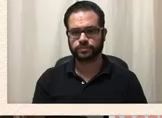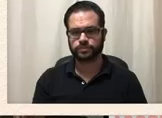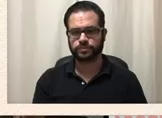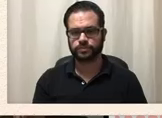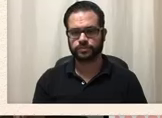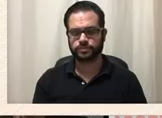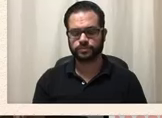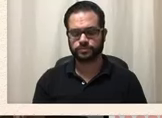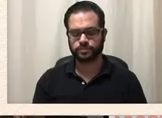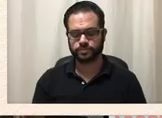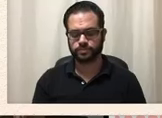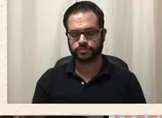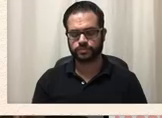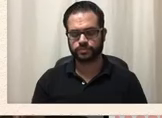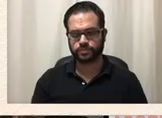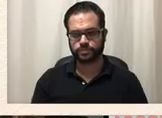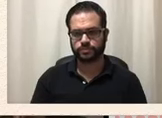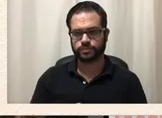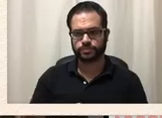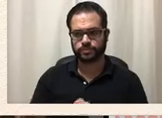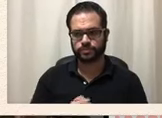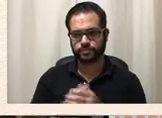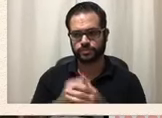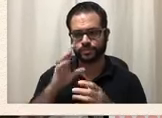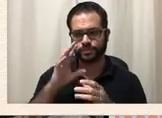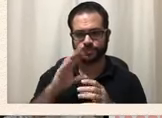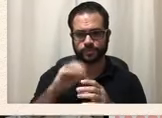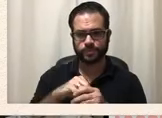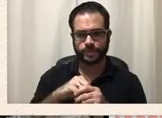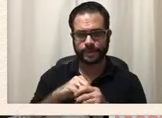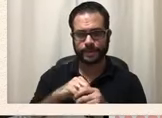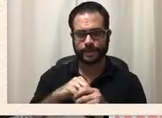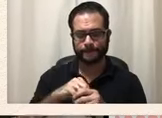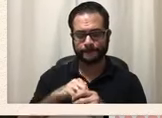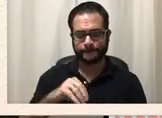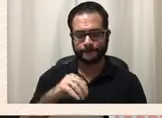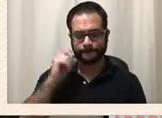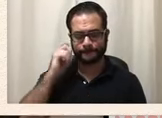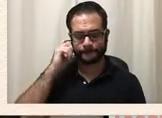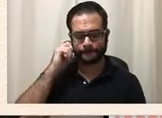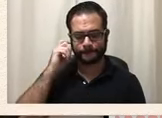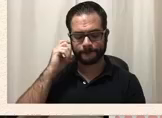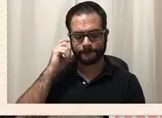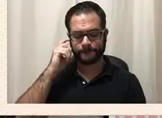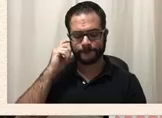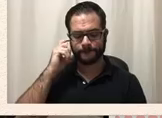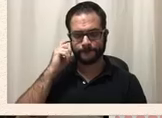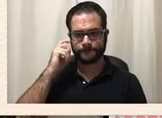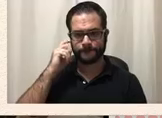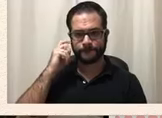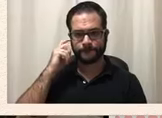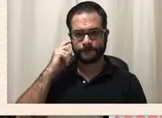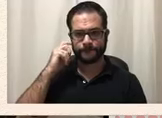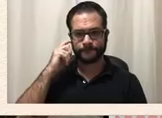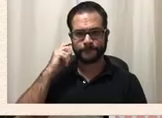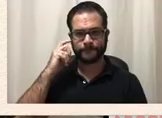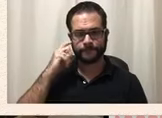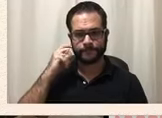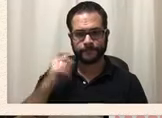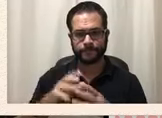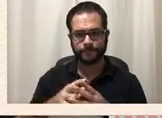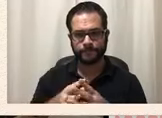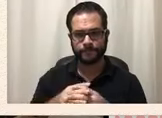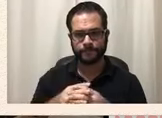of Ybor City. So, Jim, you want to take it and introduce yourself? Sure. So